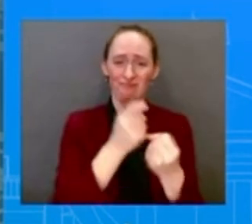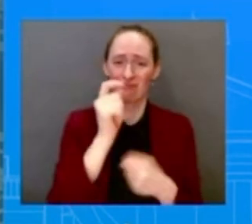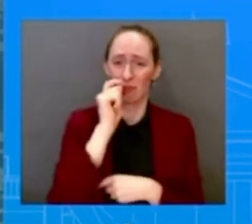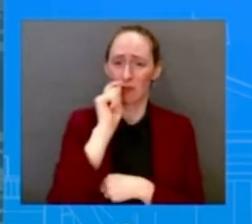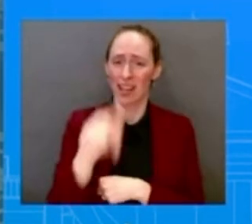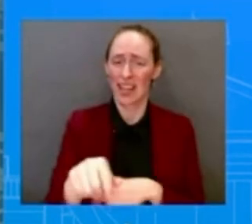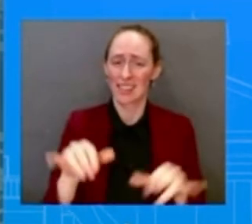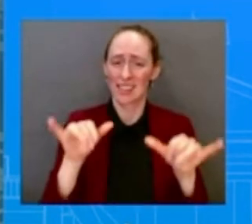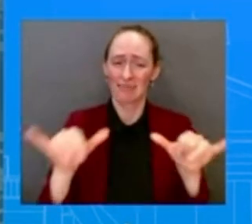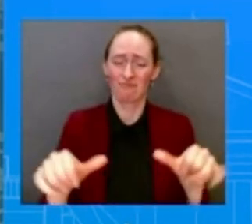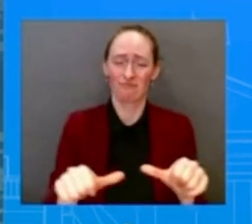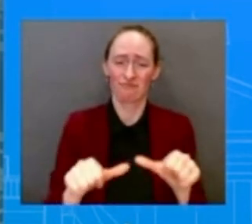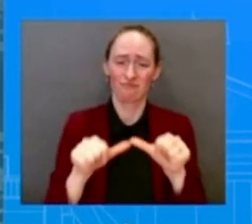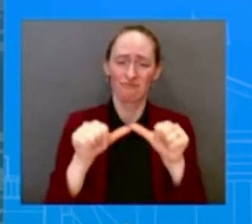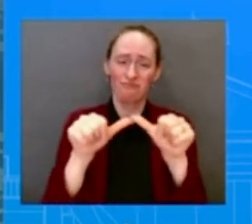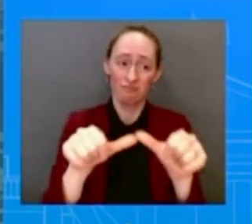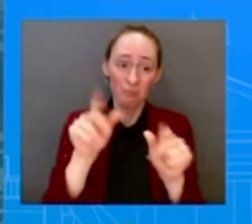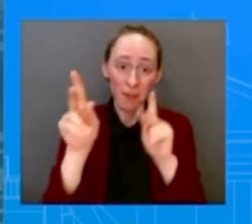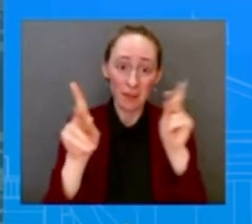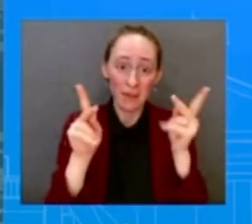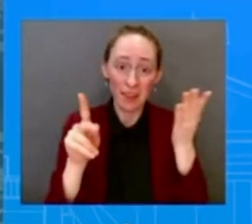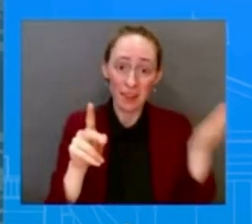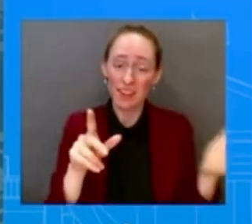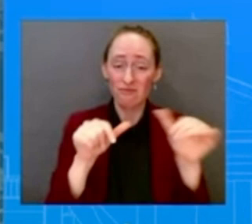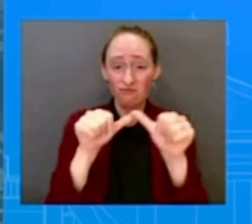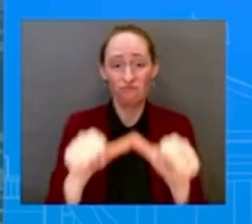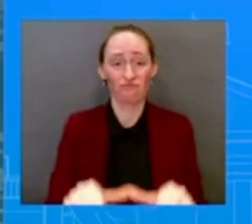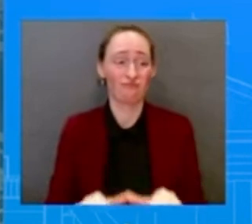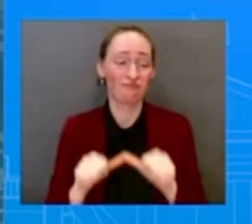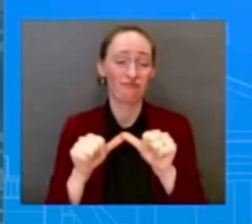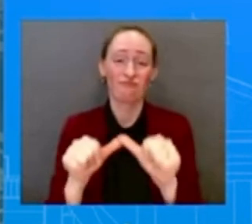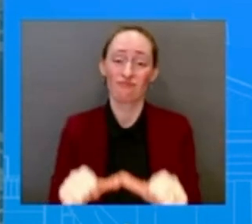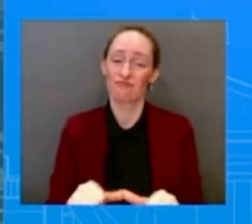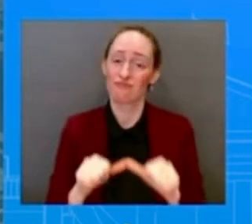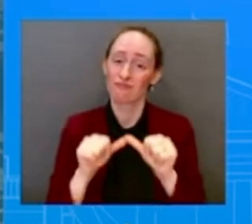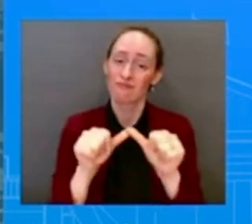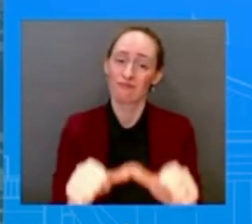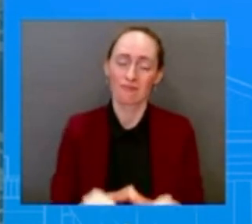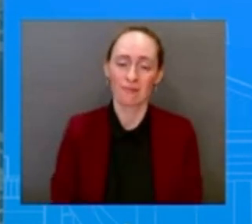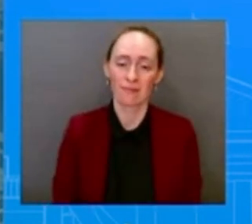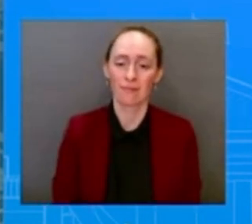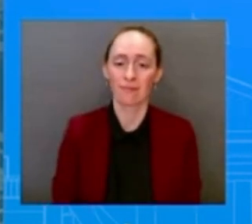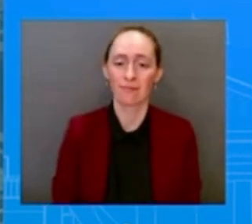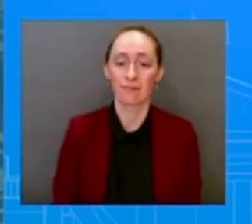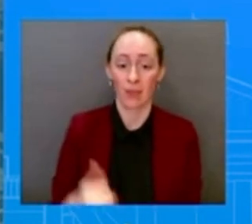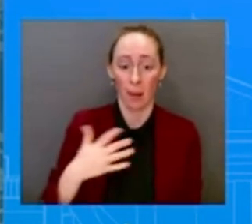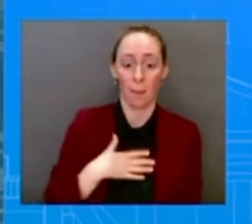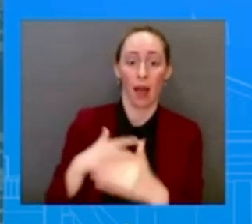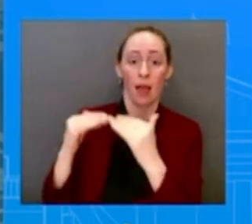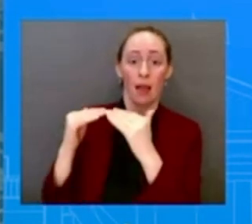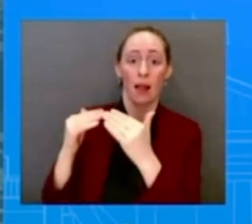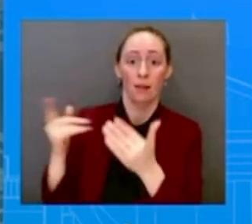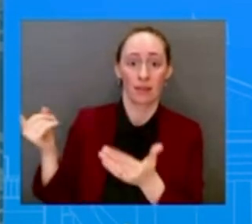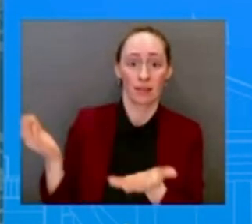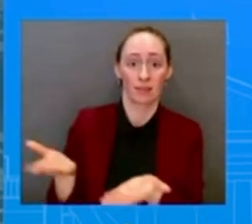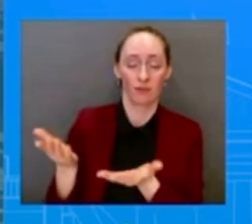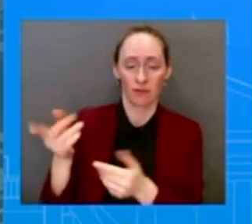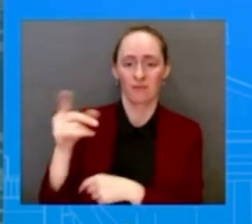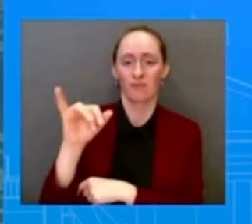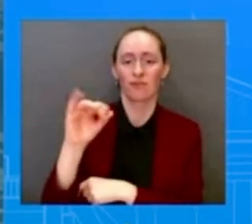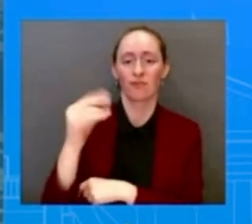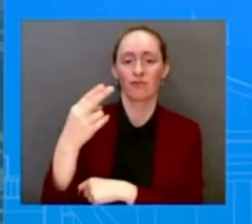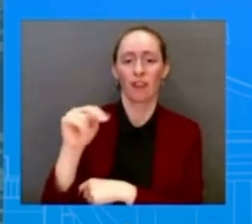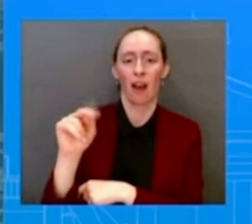it takes. With that, my colleague John Kirby from the NSC is going to come up and share some words and take